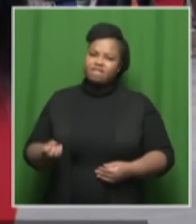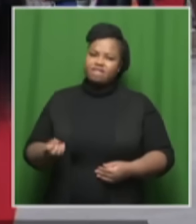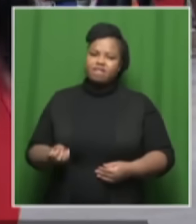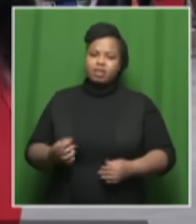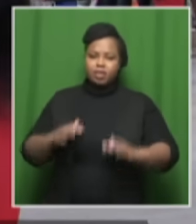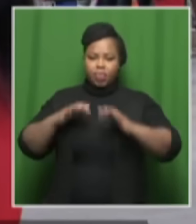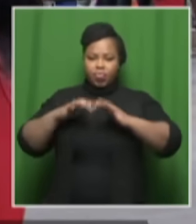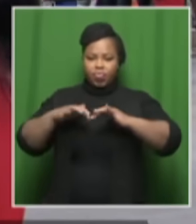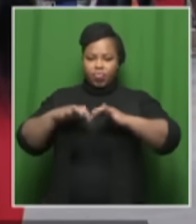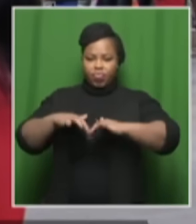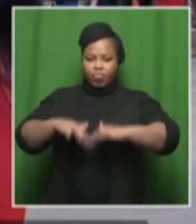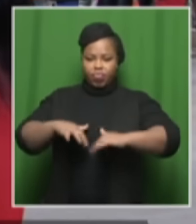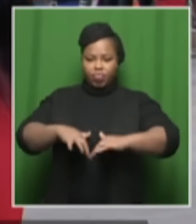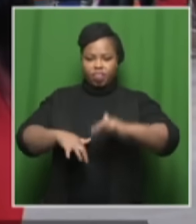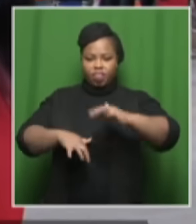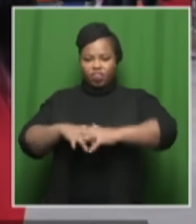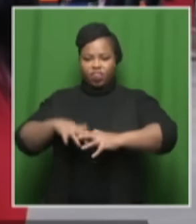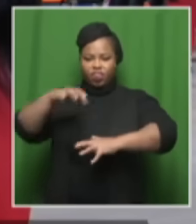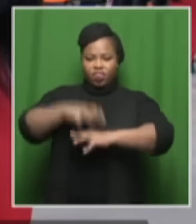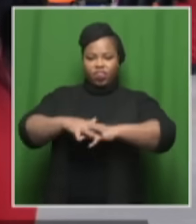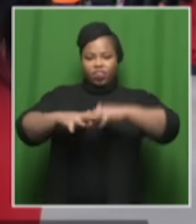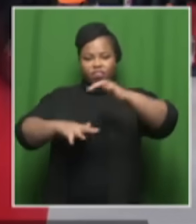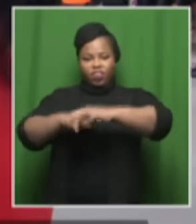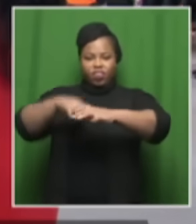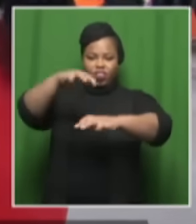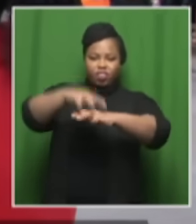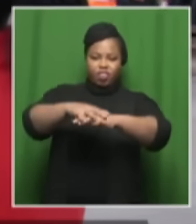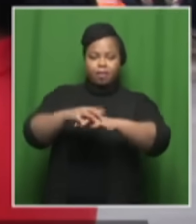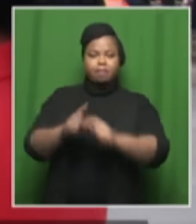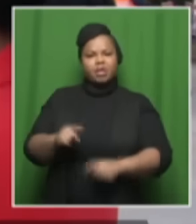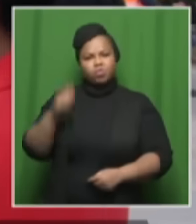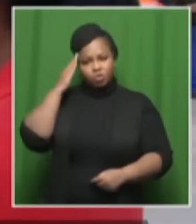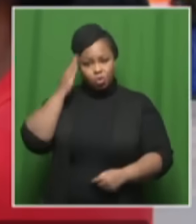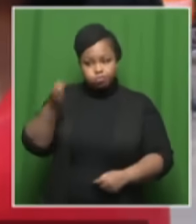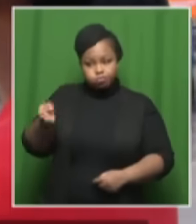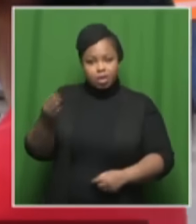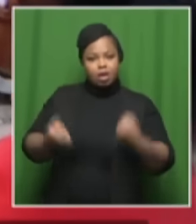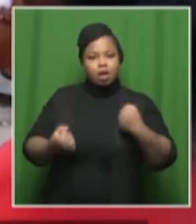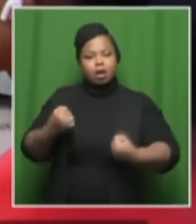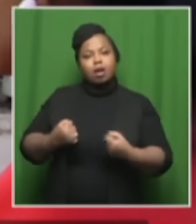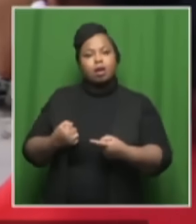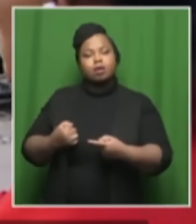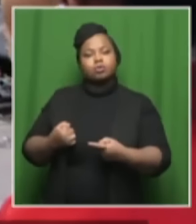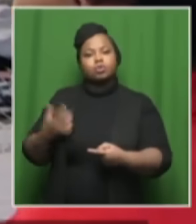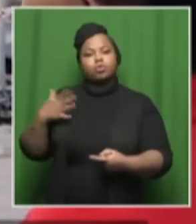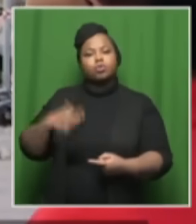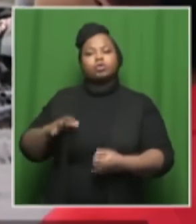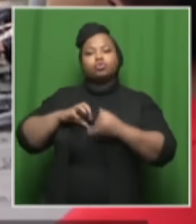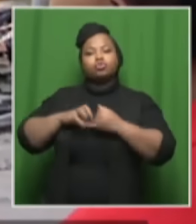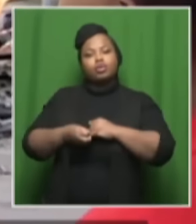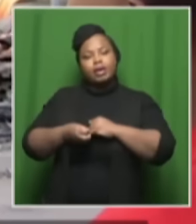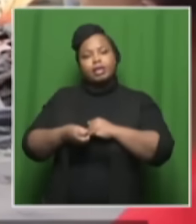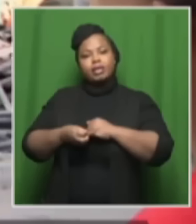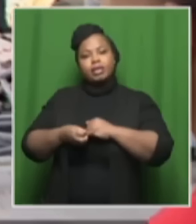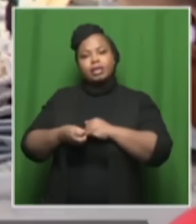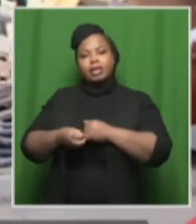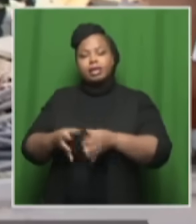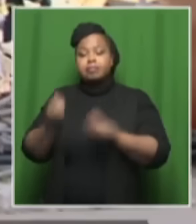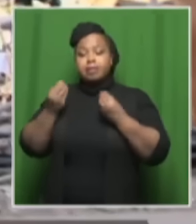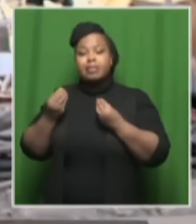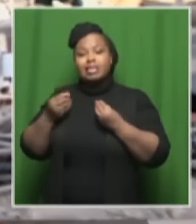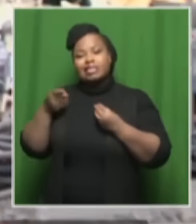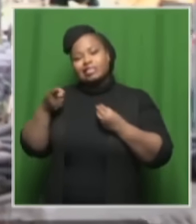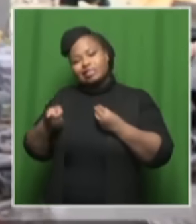so they're quite heavily on top of each other. But we do know there was a vehicle in there, and that's what we're trying to get to now, and hopefully, find something